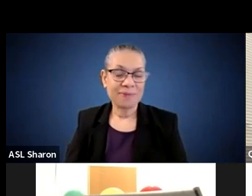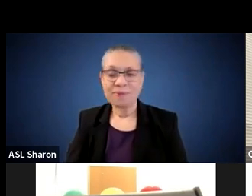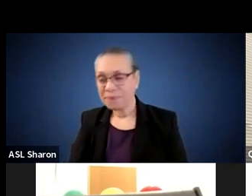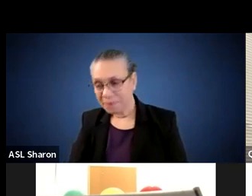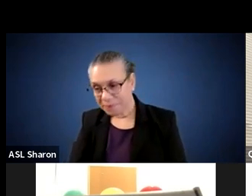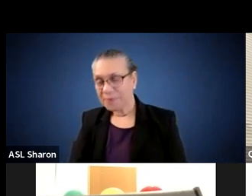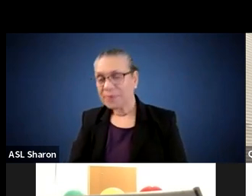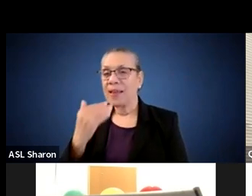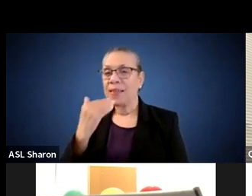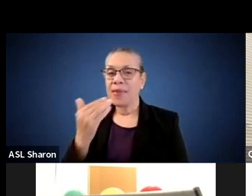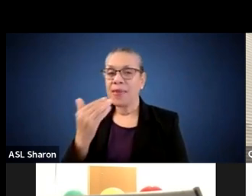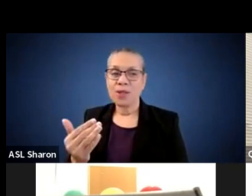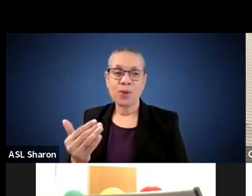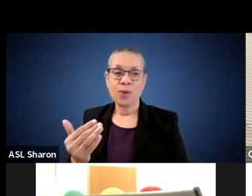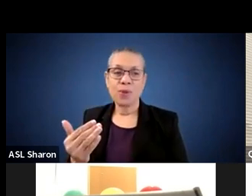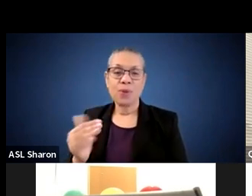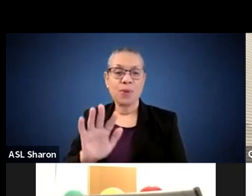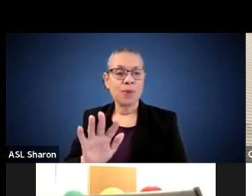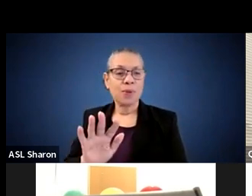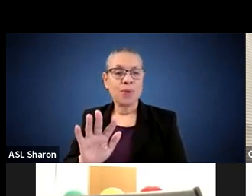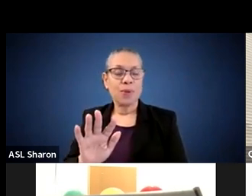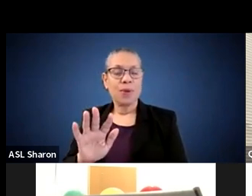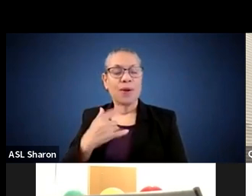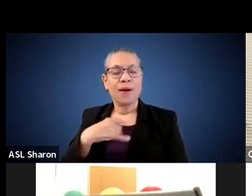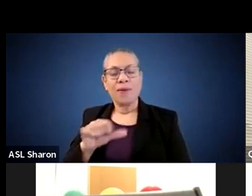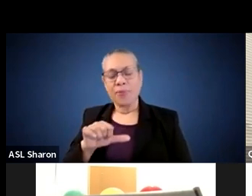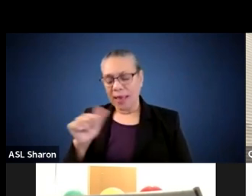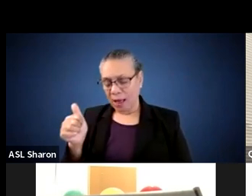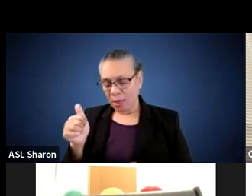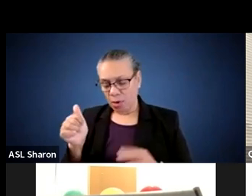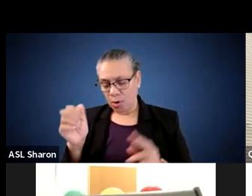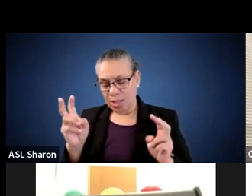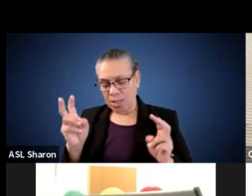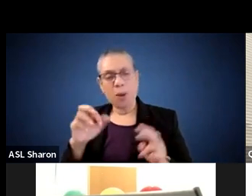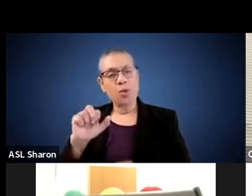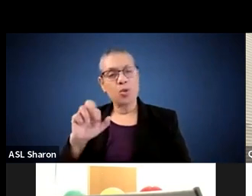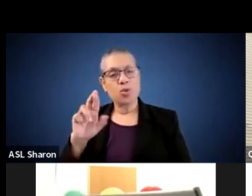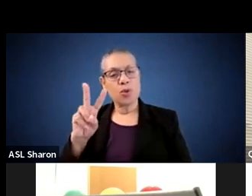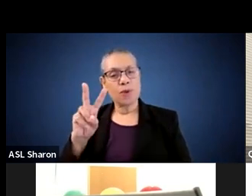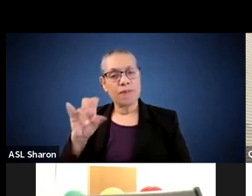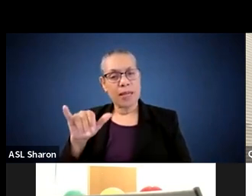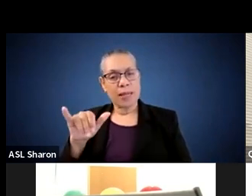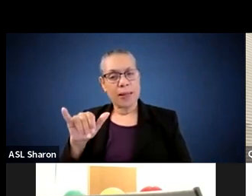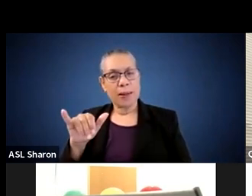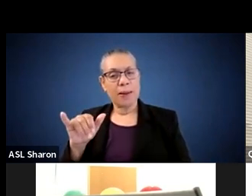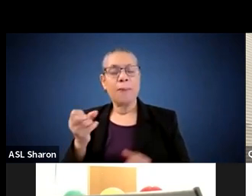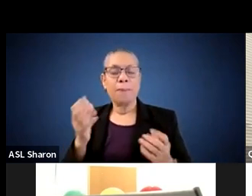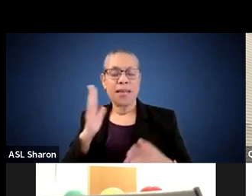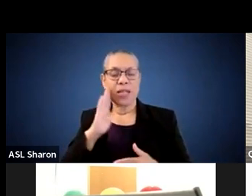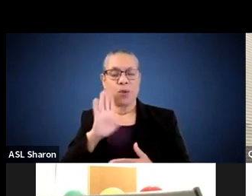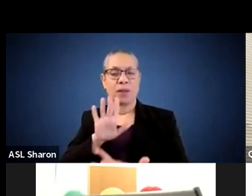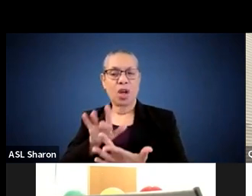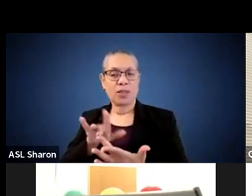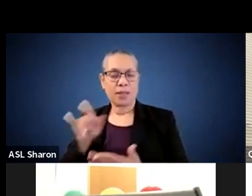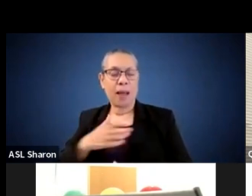and um I'm sure on time I'll just briefly address the other issue about the survey many of us will reach out about it so I'm glad